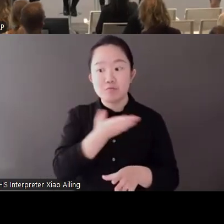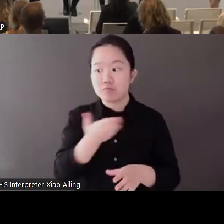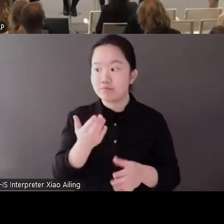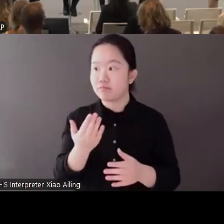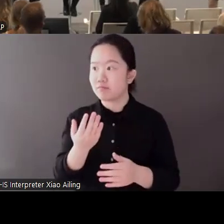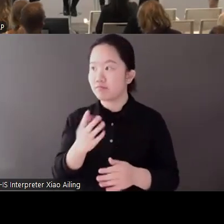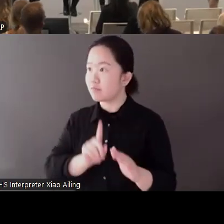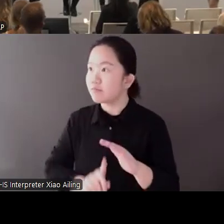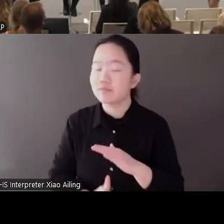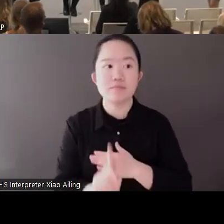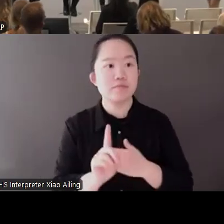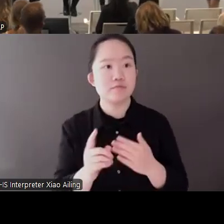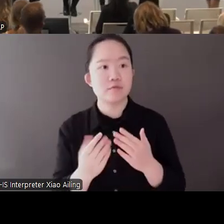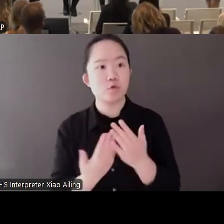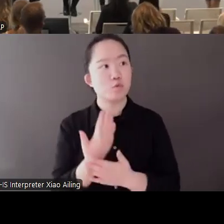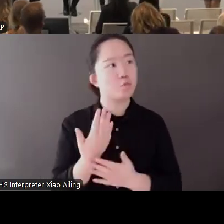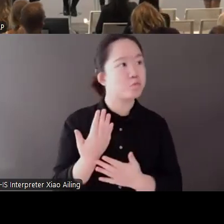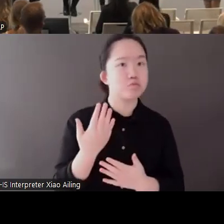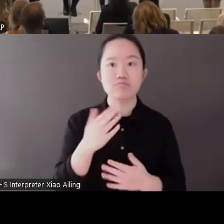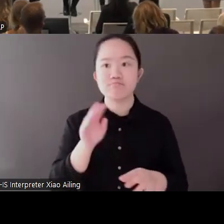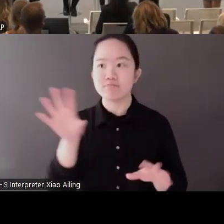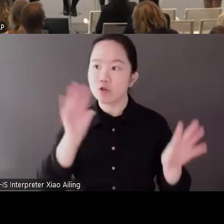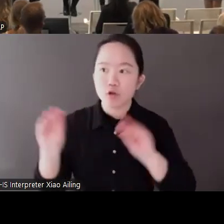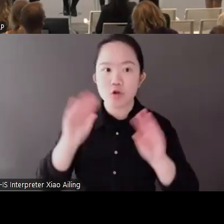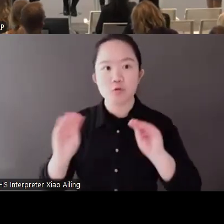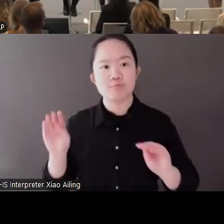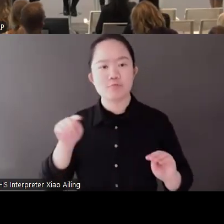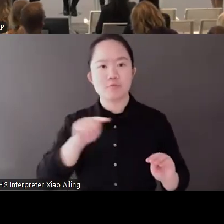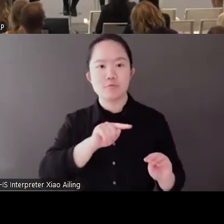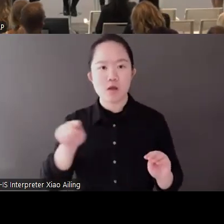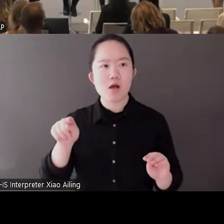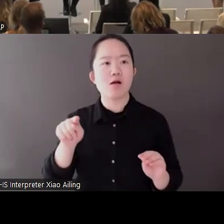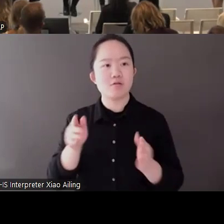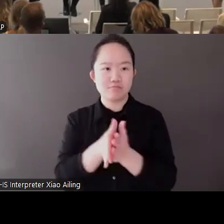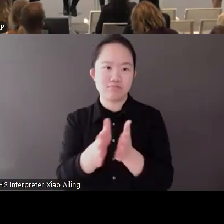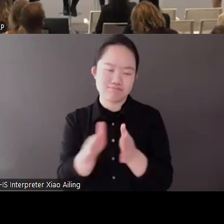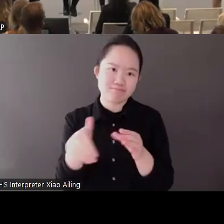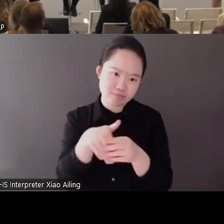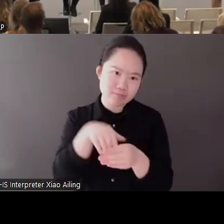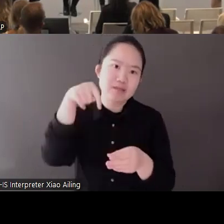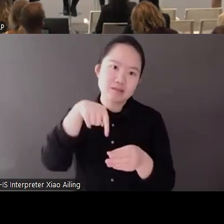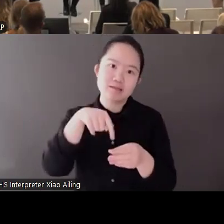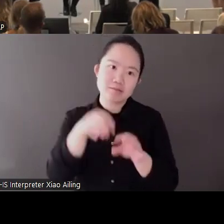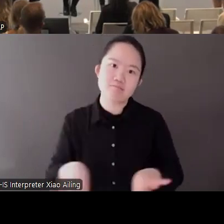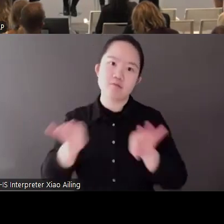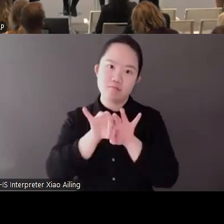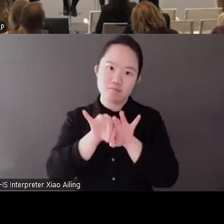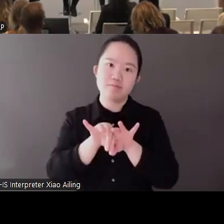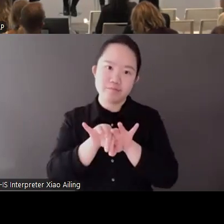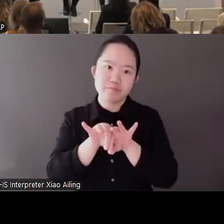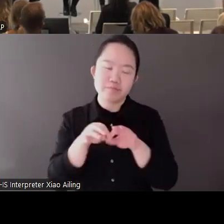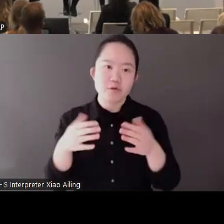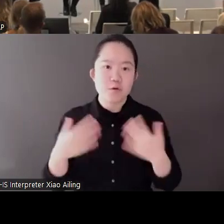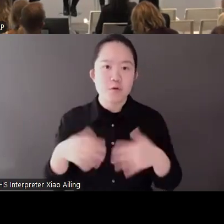be more of the webinars and the archives and the resources and all of that. So I think there's something for all